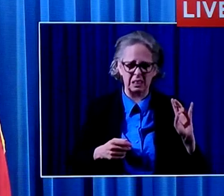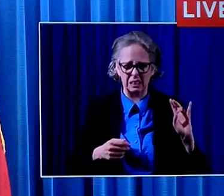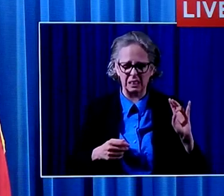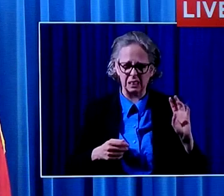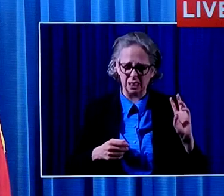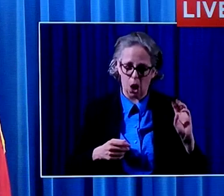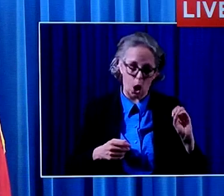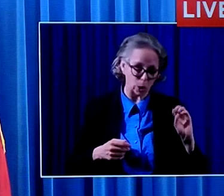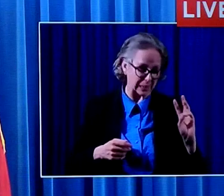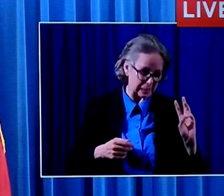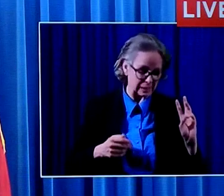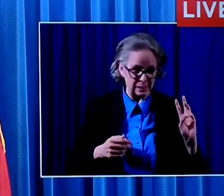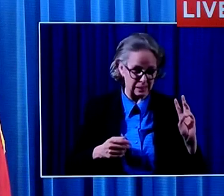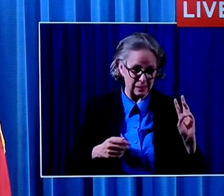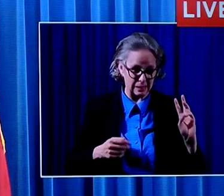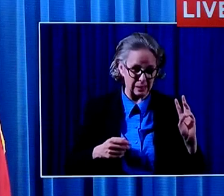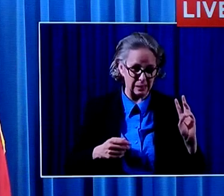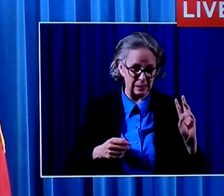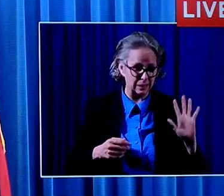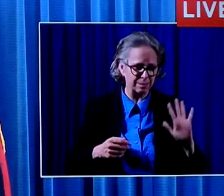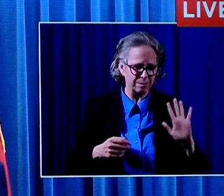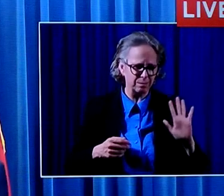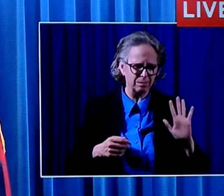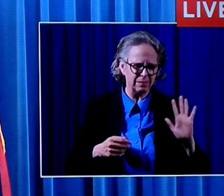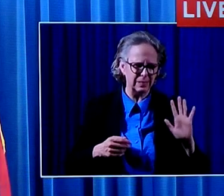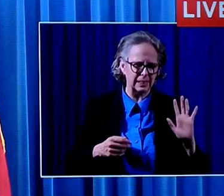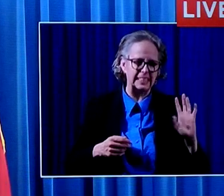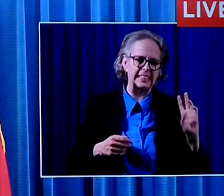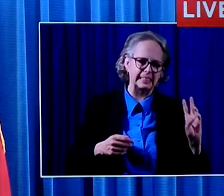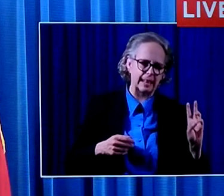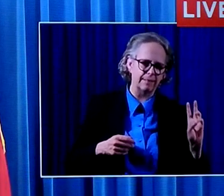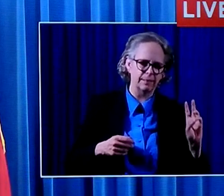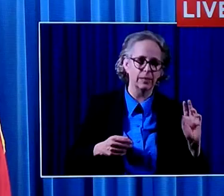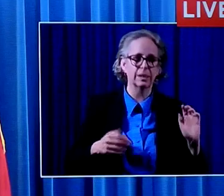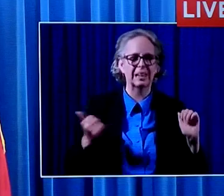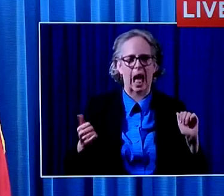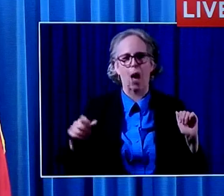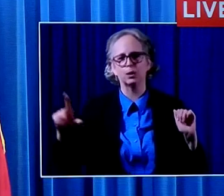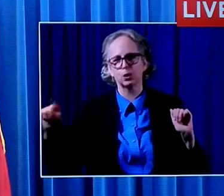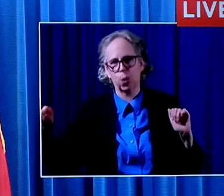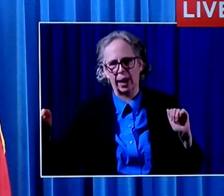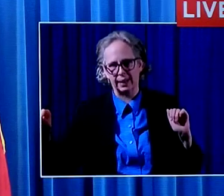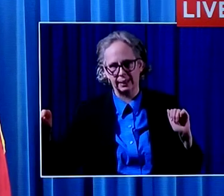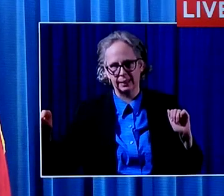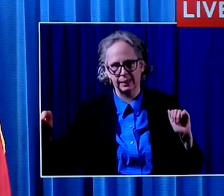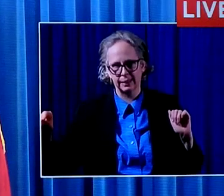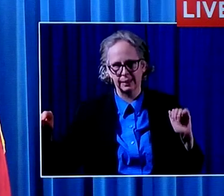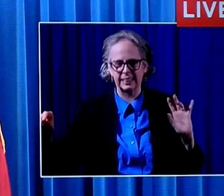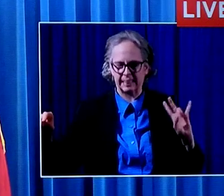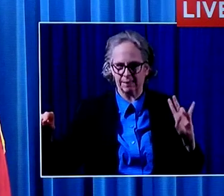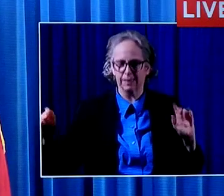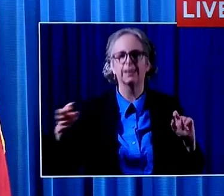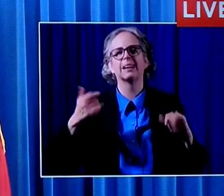20 on July 2nd. Let me go back to Clermont County,